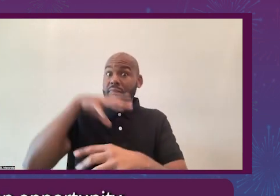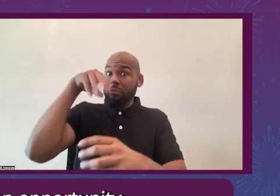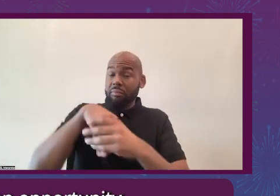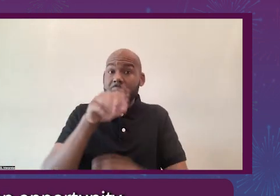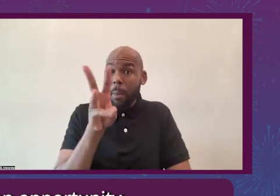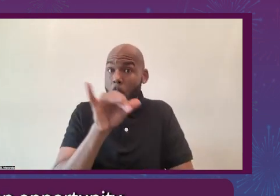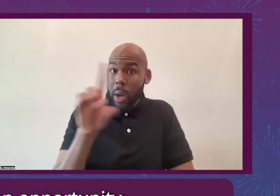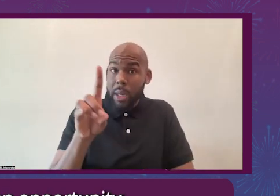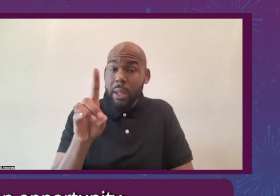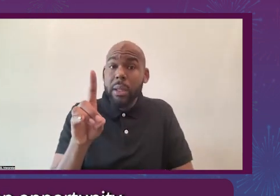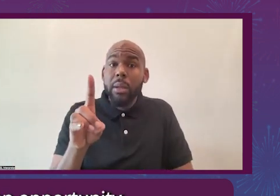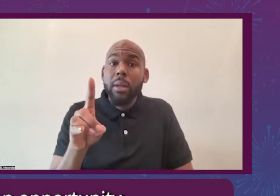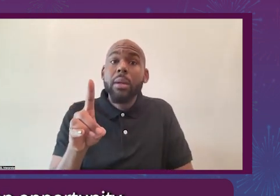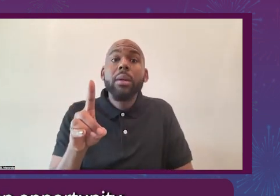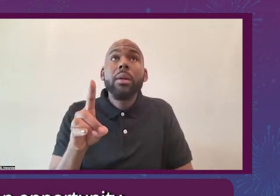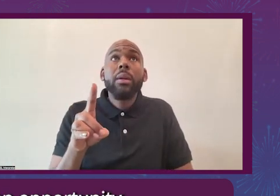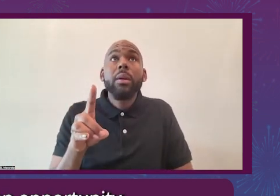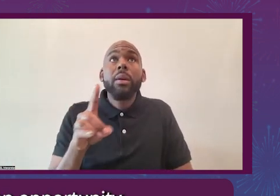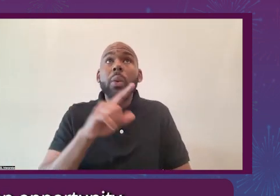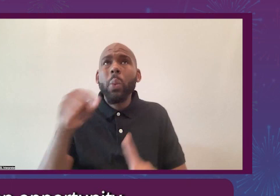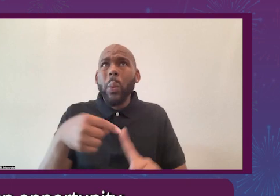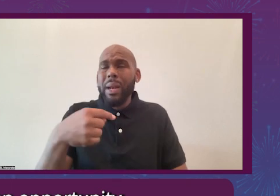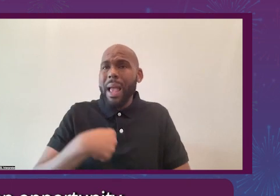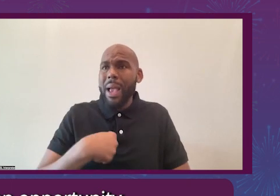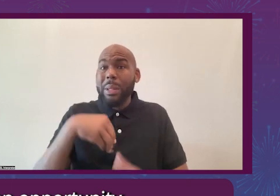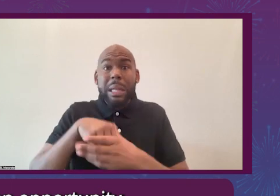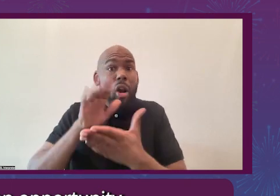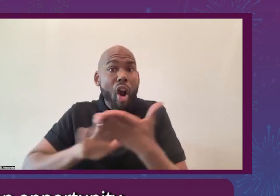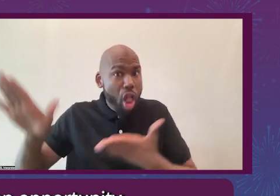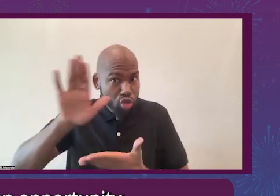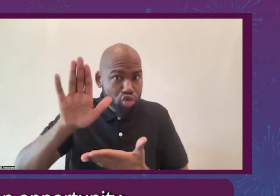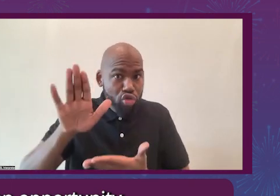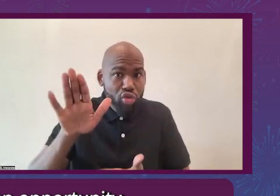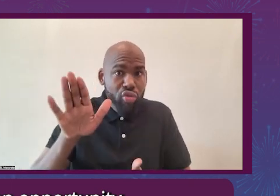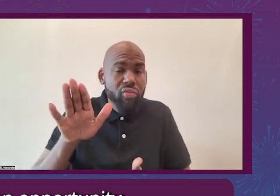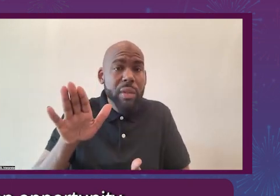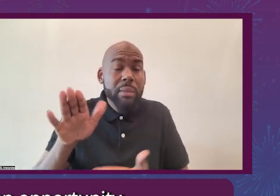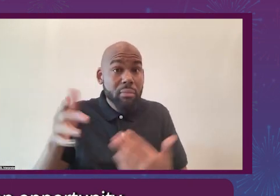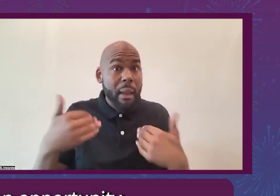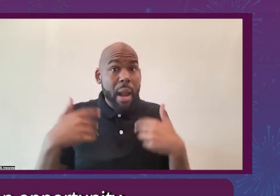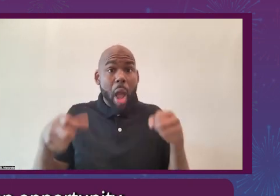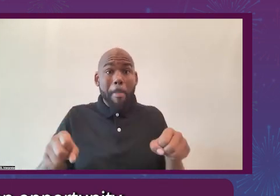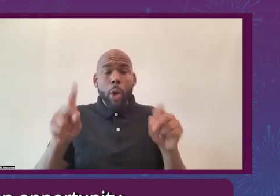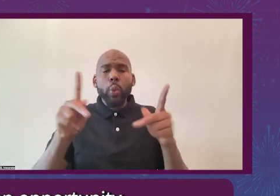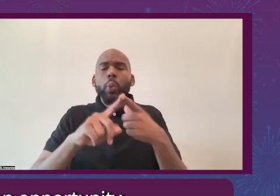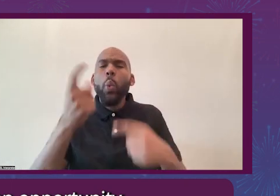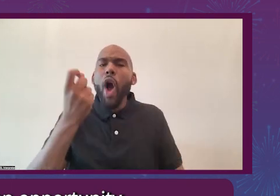Disability when I was in college and had an opportunity to understand the importance of